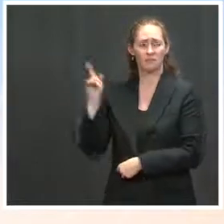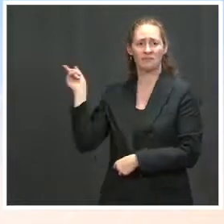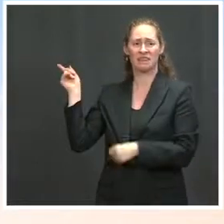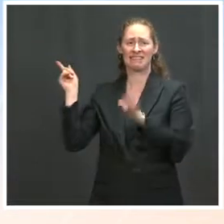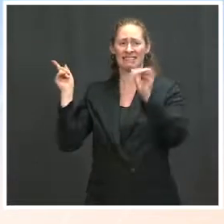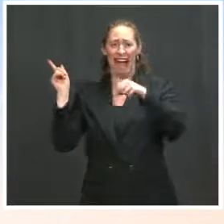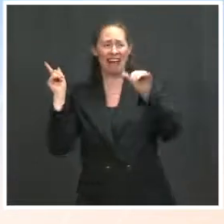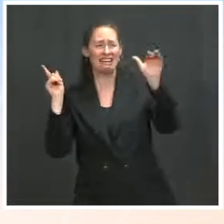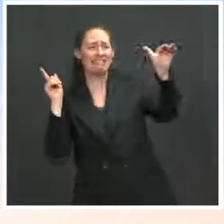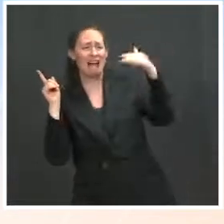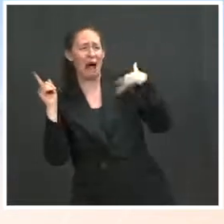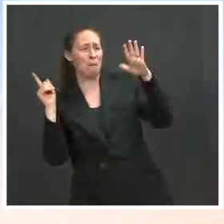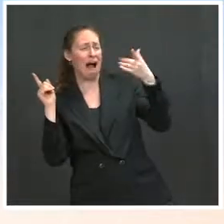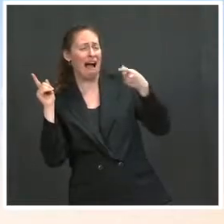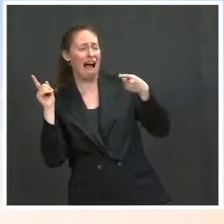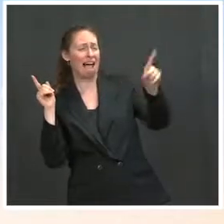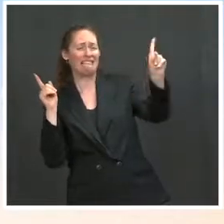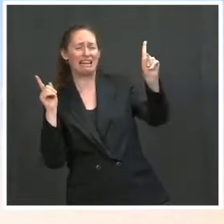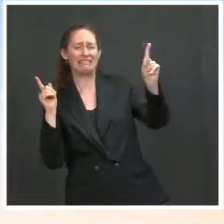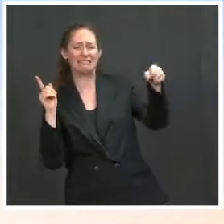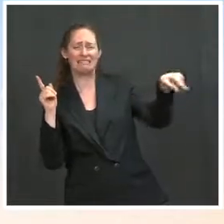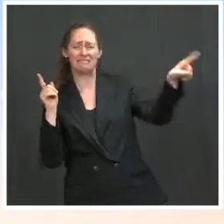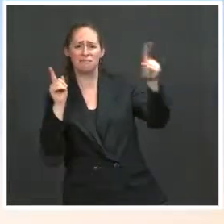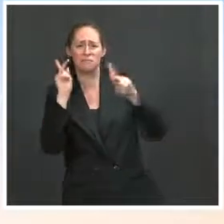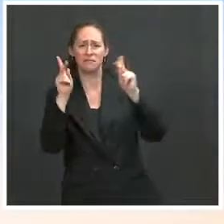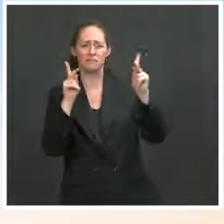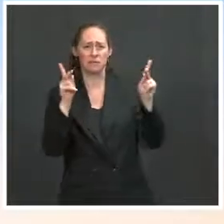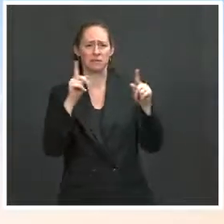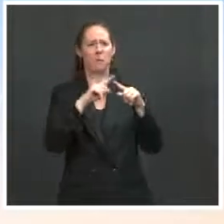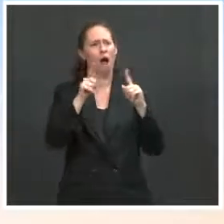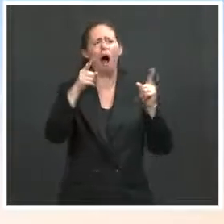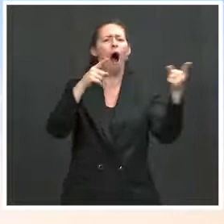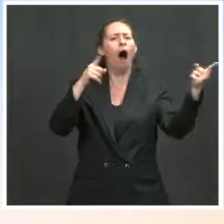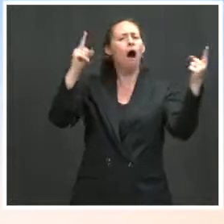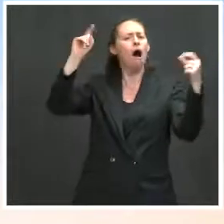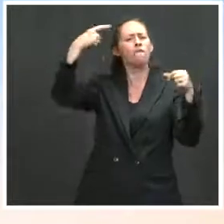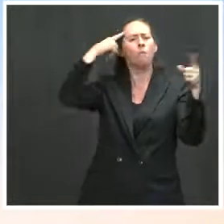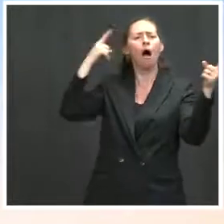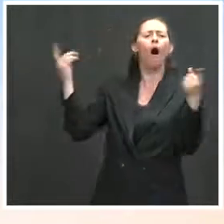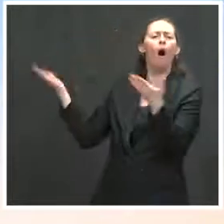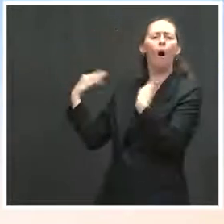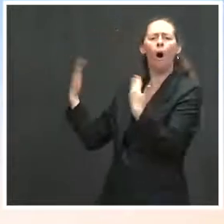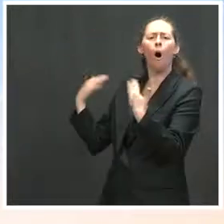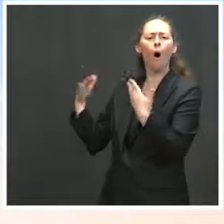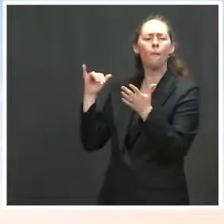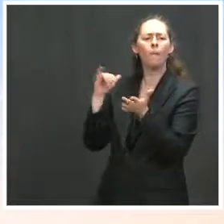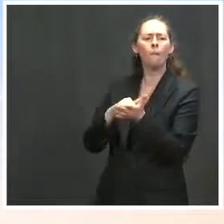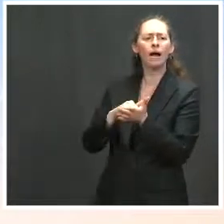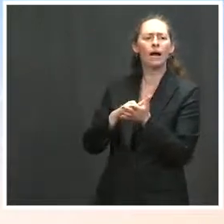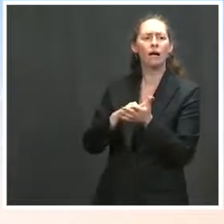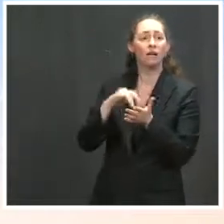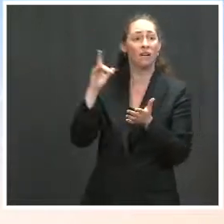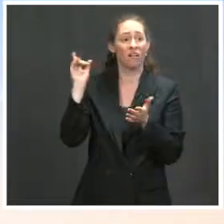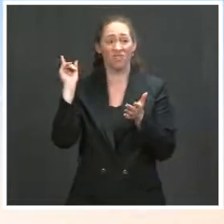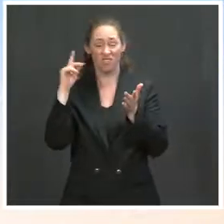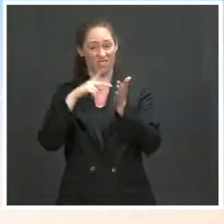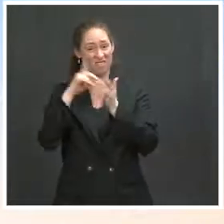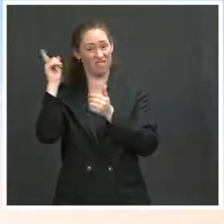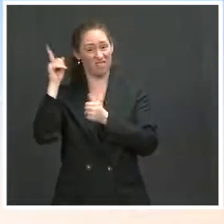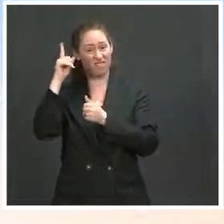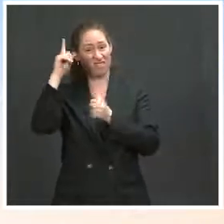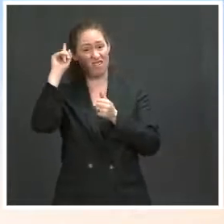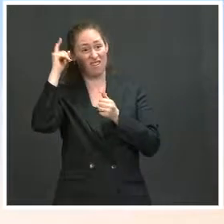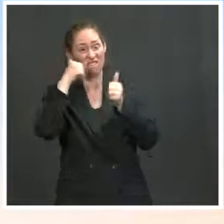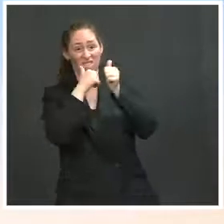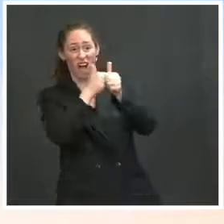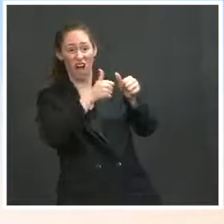if the government is saying it's okay, or are you just going to follow their government's guidance and just go along with what they say? I